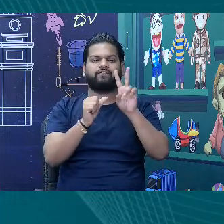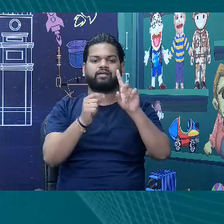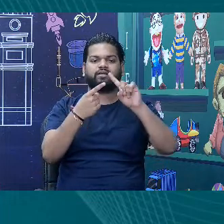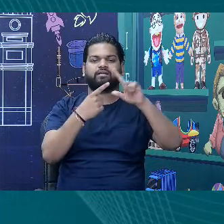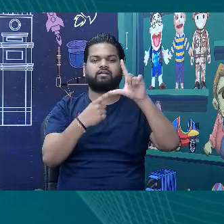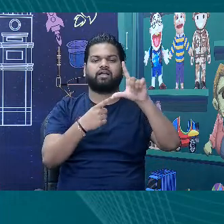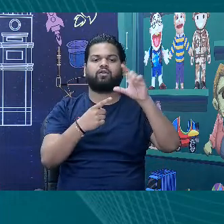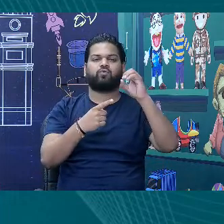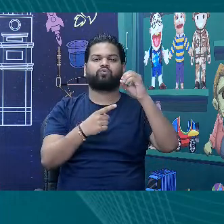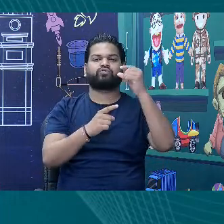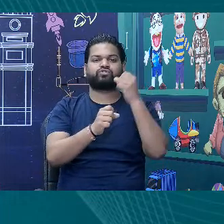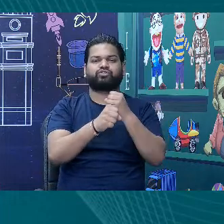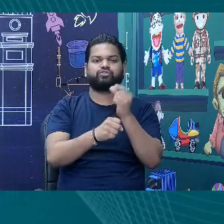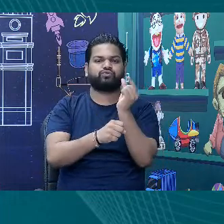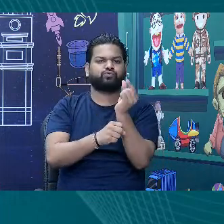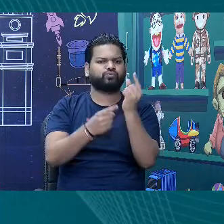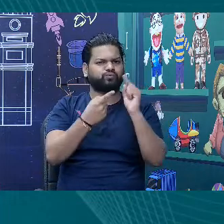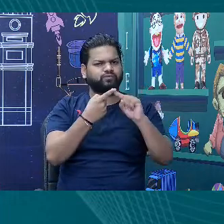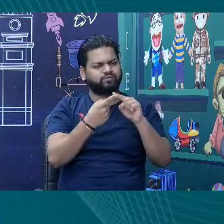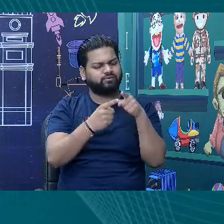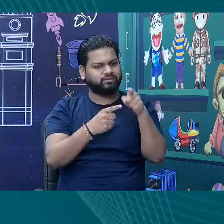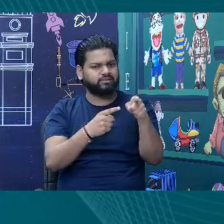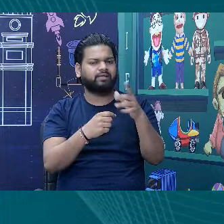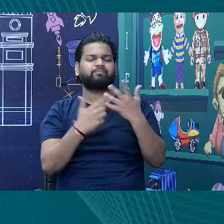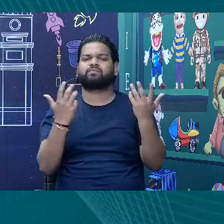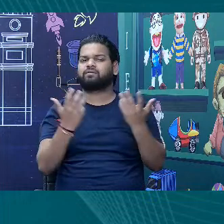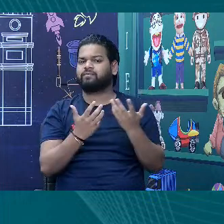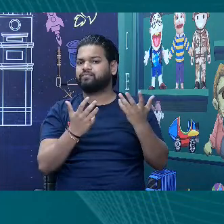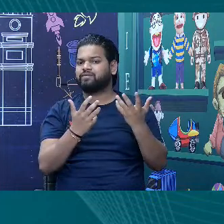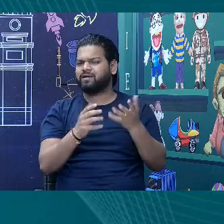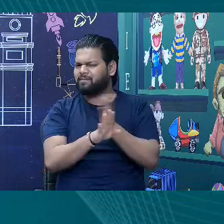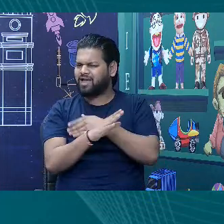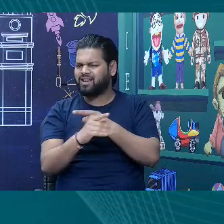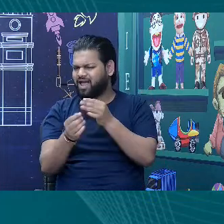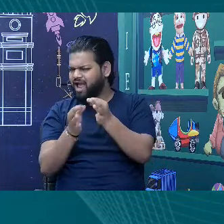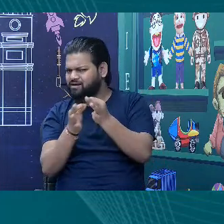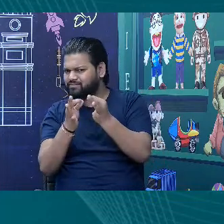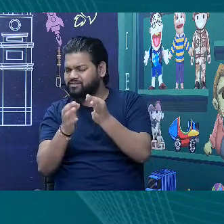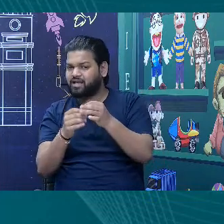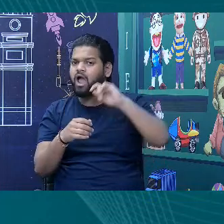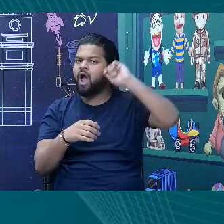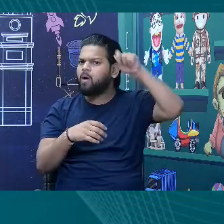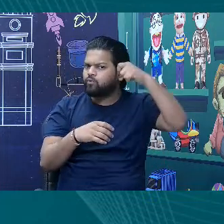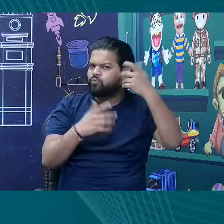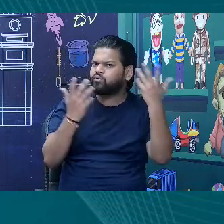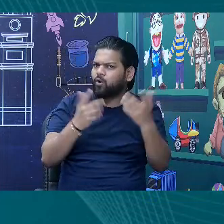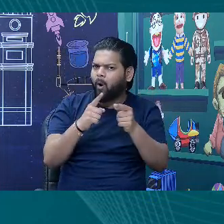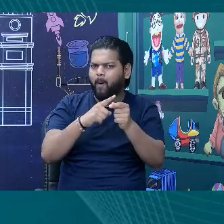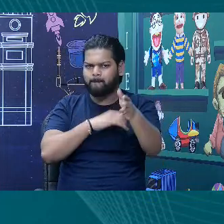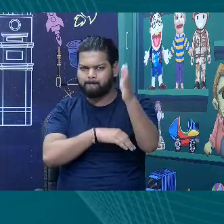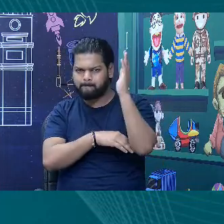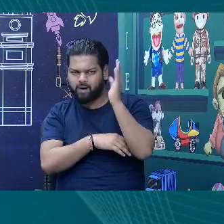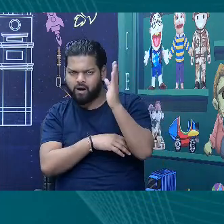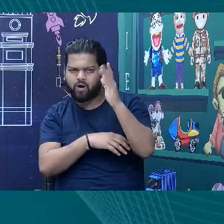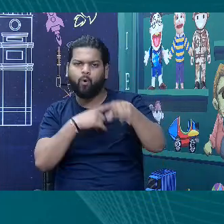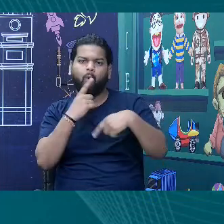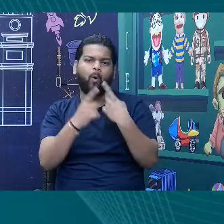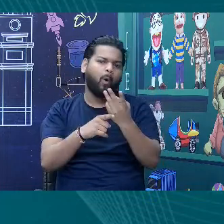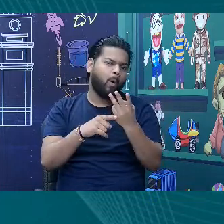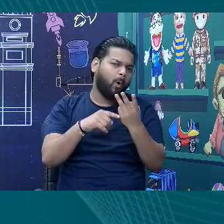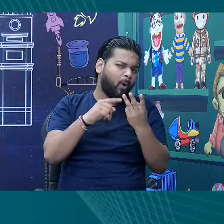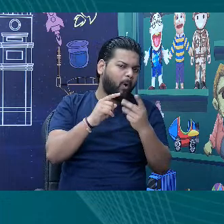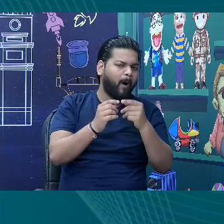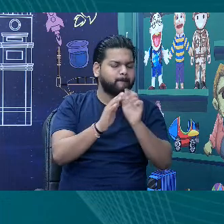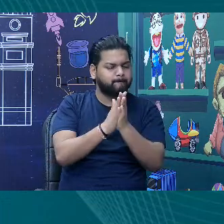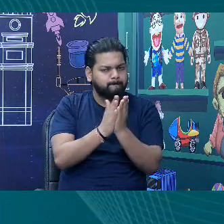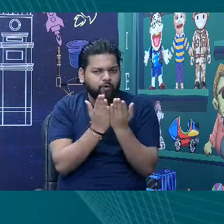travelogue. As we discussed earlier, it's a film, a book or illustrated lecture about the places visited